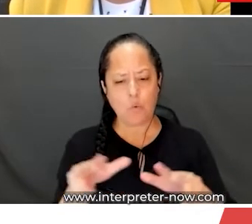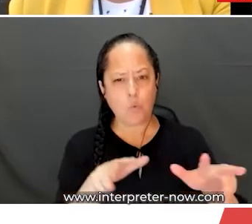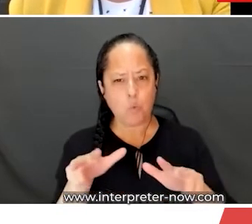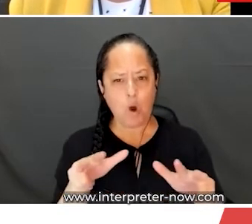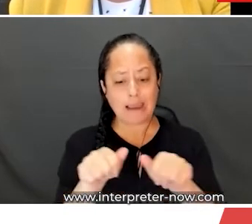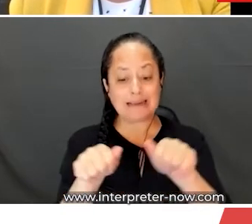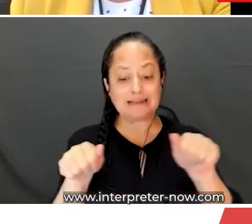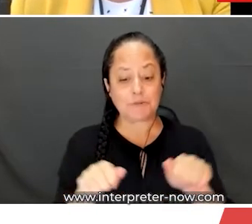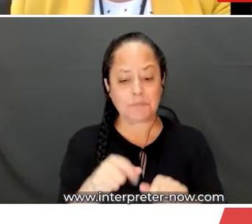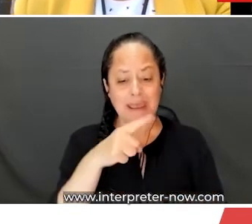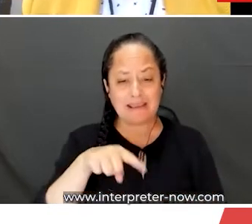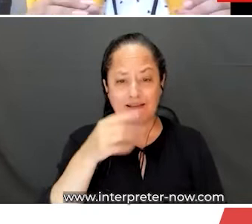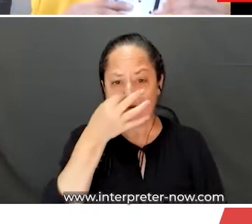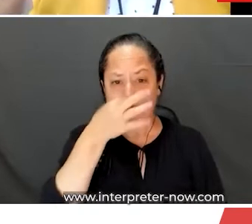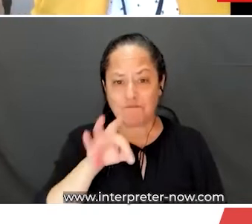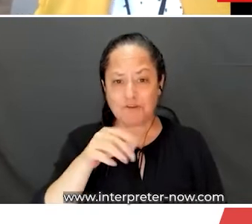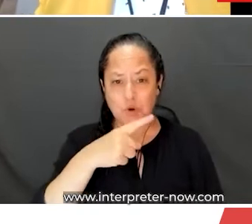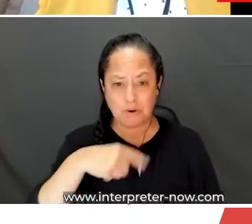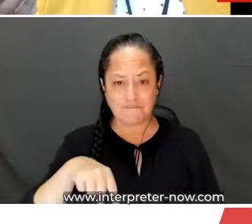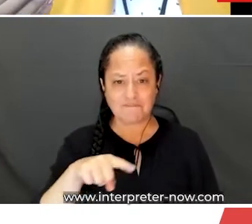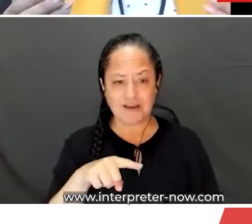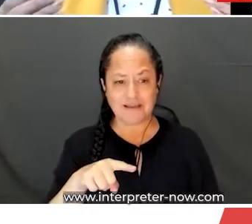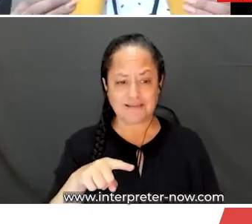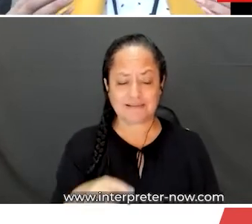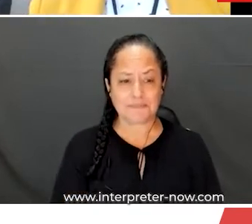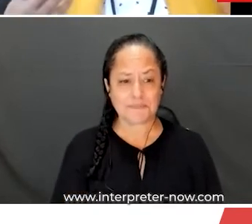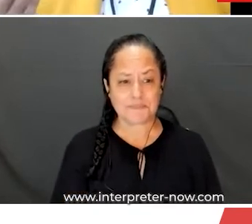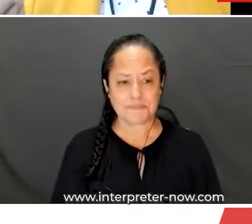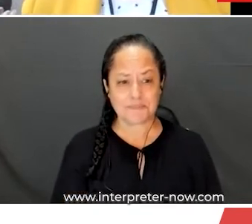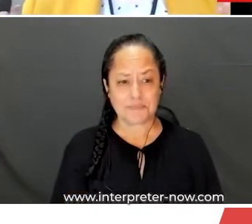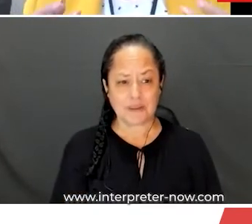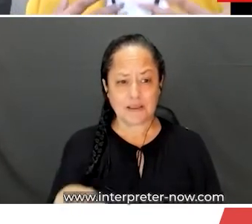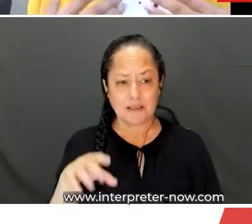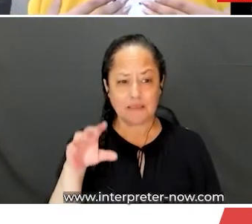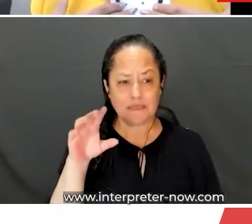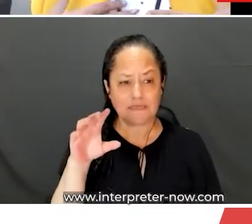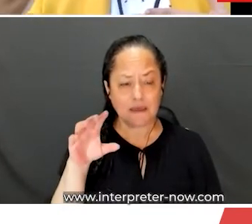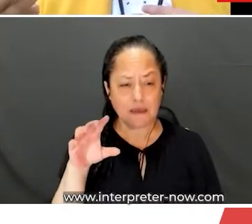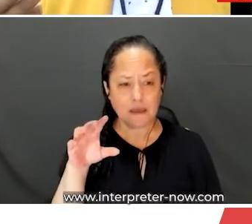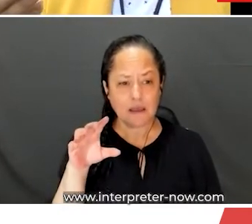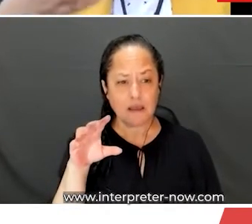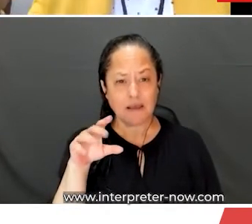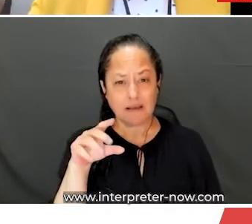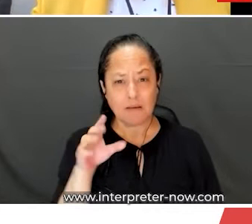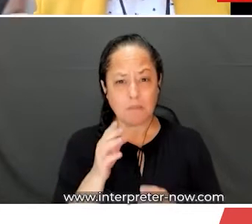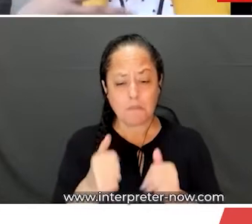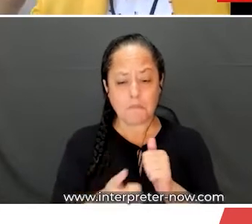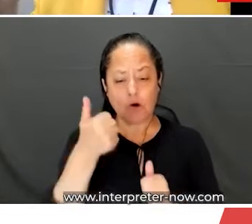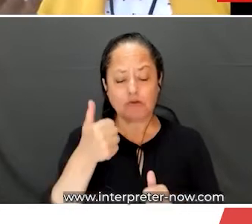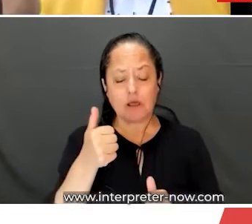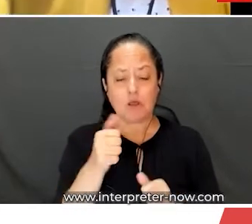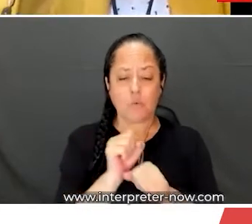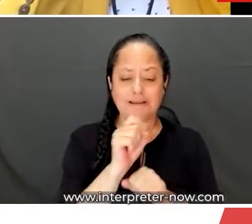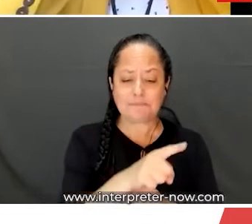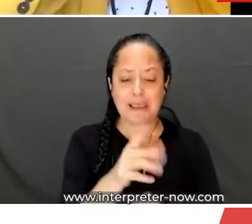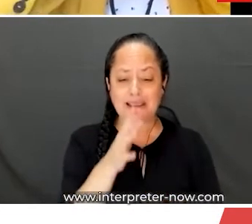us. And just the mass, which is predominantly white, and in the spaces that we send women into and they